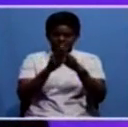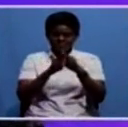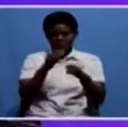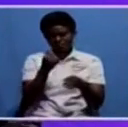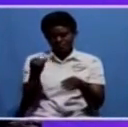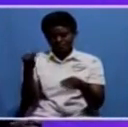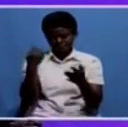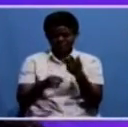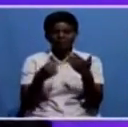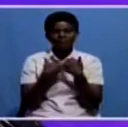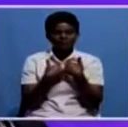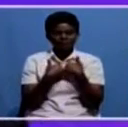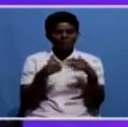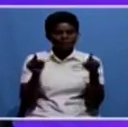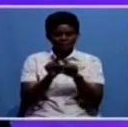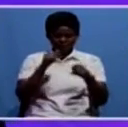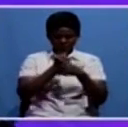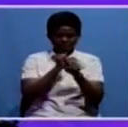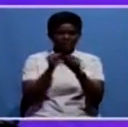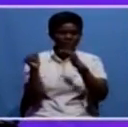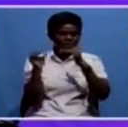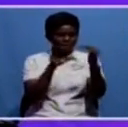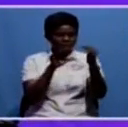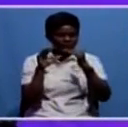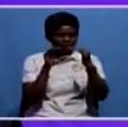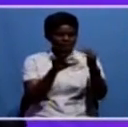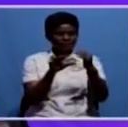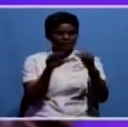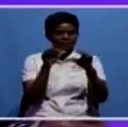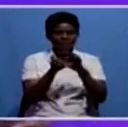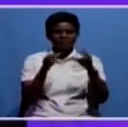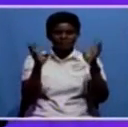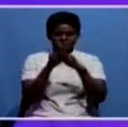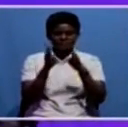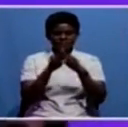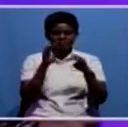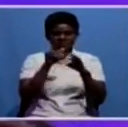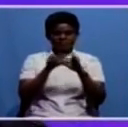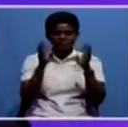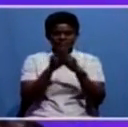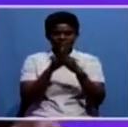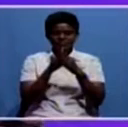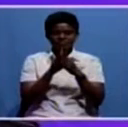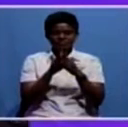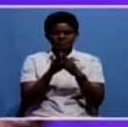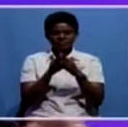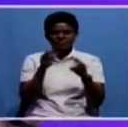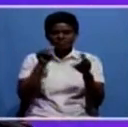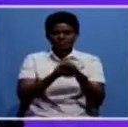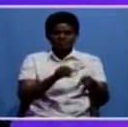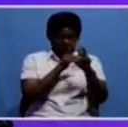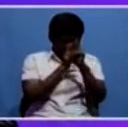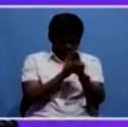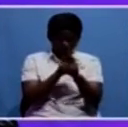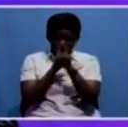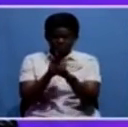issues they came with. And they made arguments at that meeting. And at that meeting, in the respect of, again,